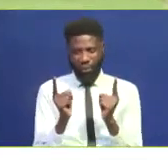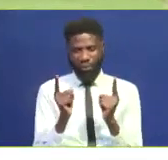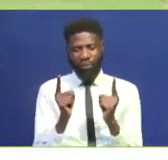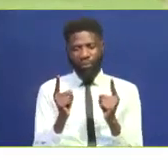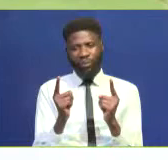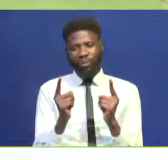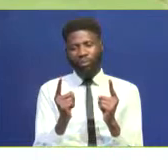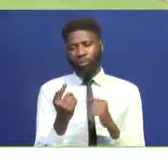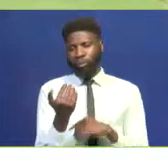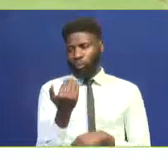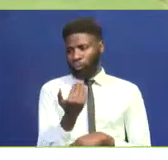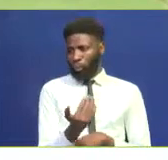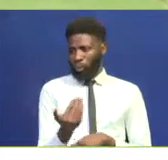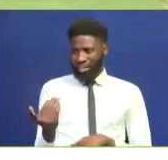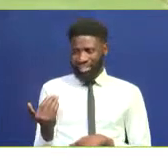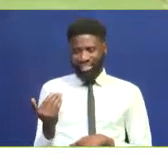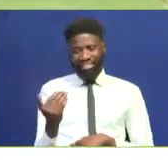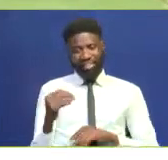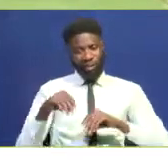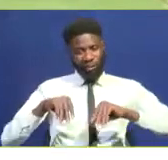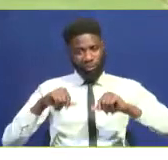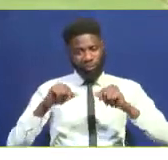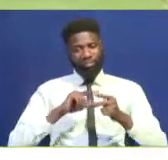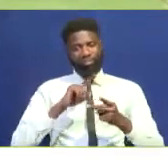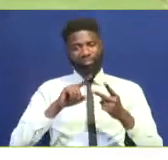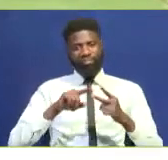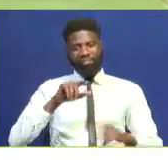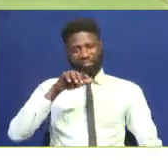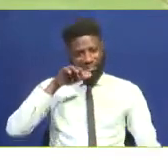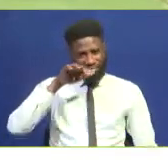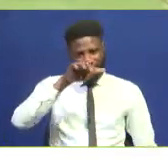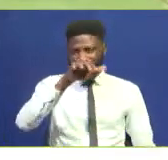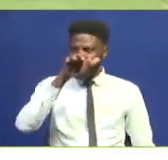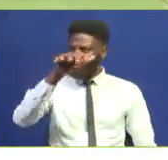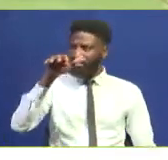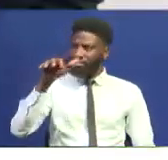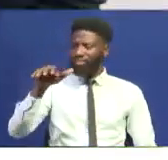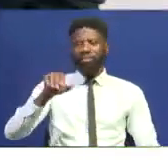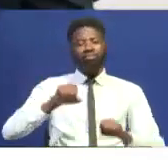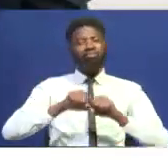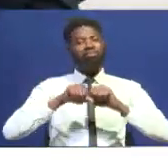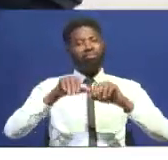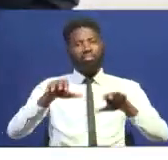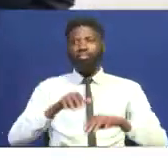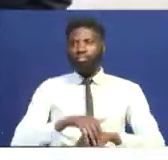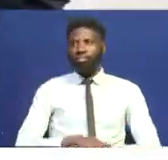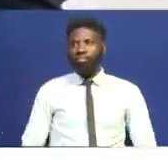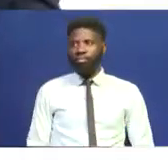spreading the game to the Mashinani. You know, we have in the regions, there's a lot of activities in the regions.